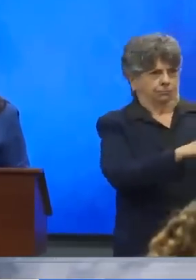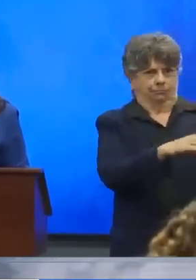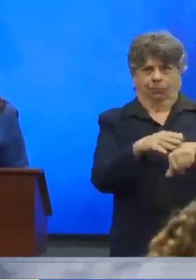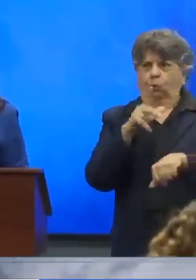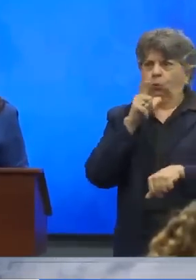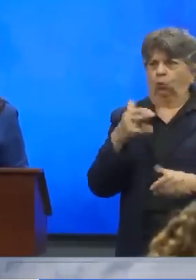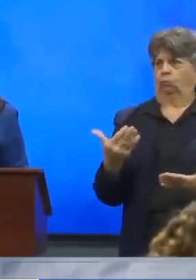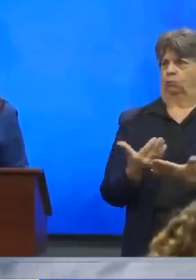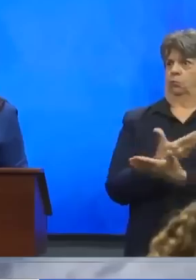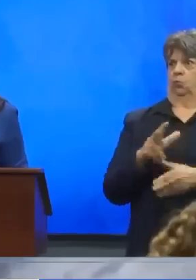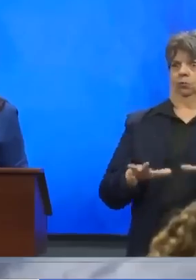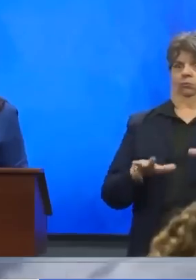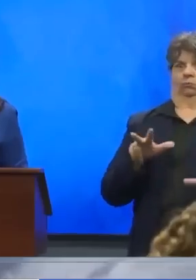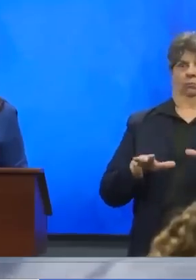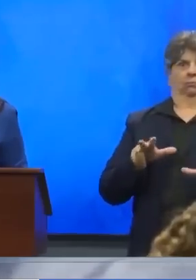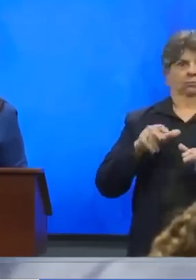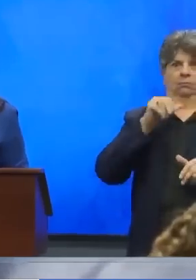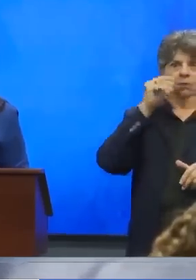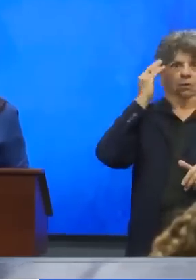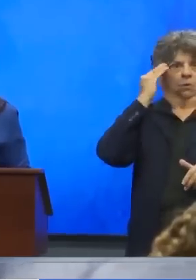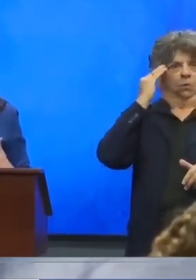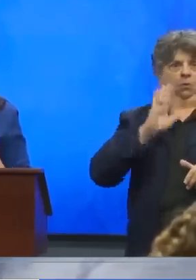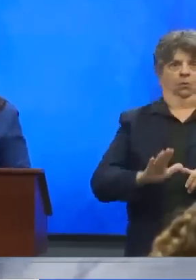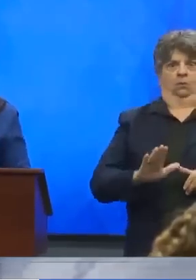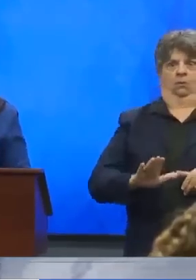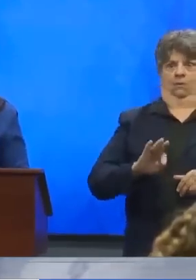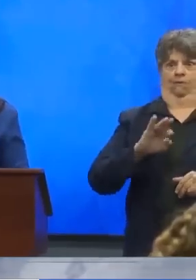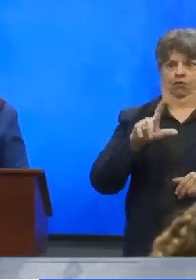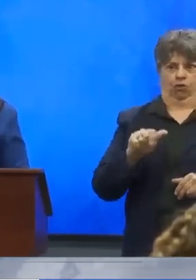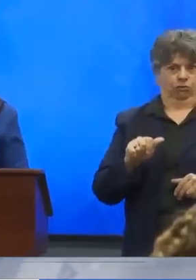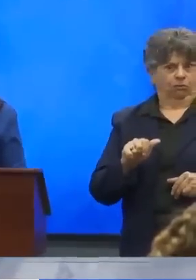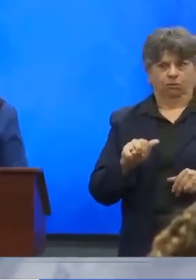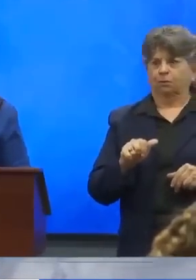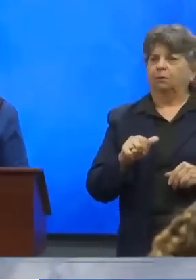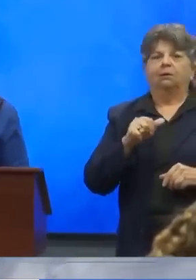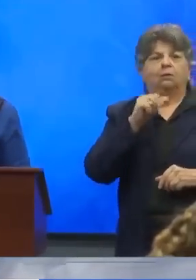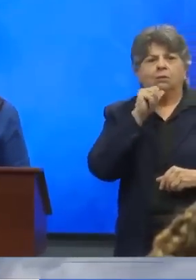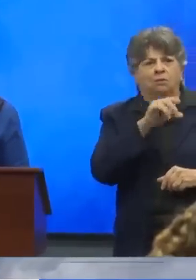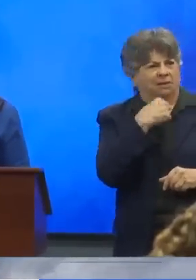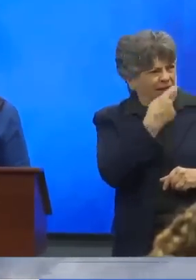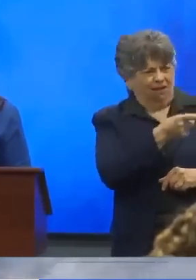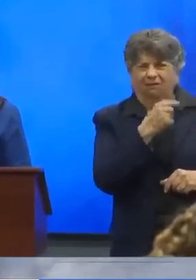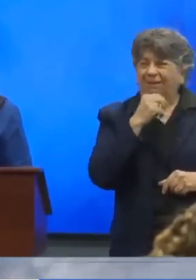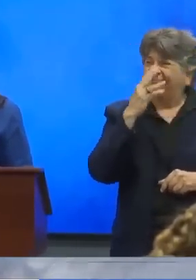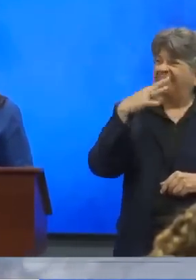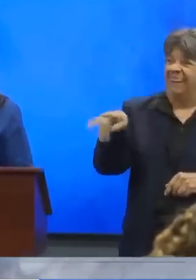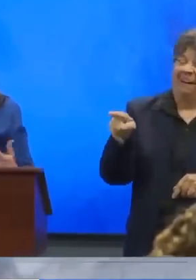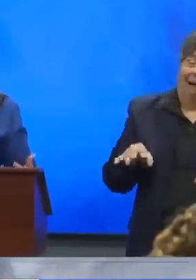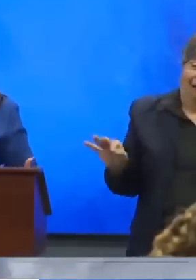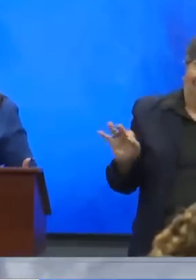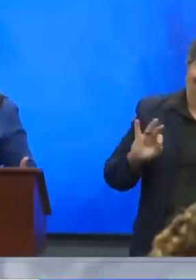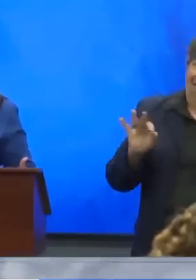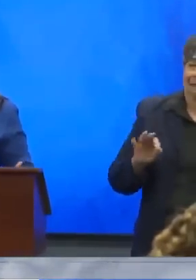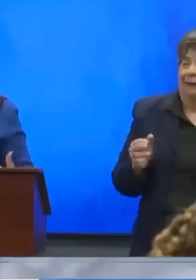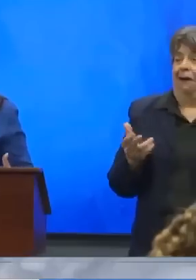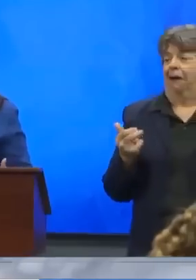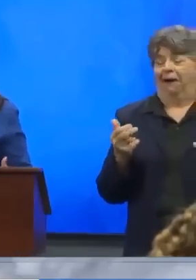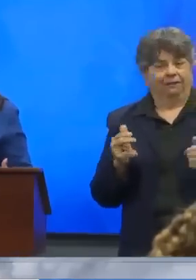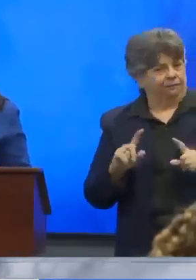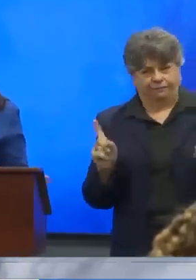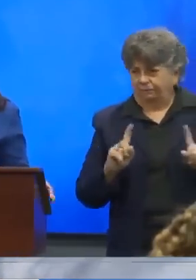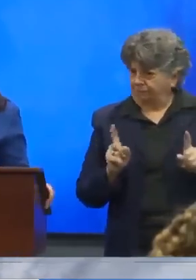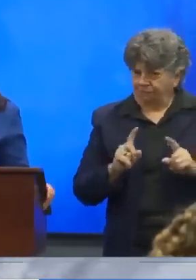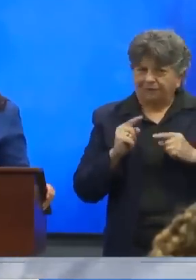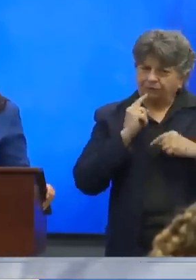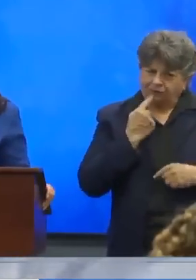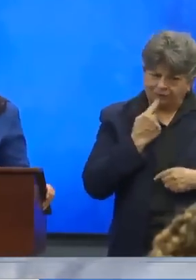it is to evacuate and how dangerous it is not to heed the warnings or prepare. We are in a tax holiday right